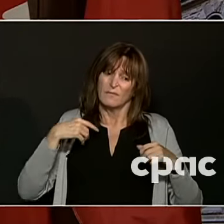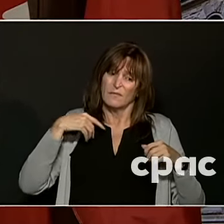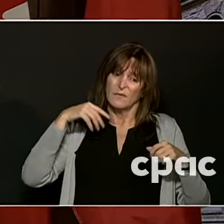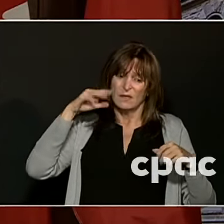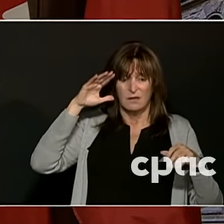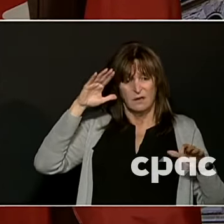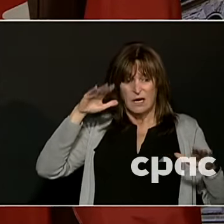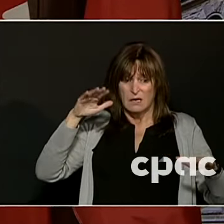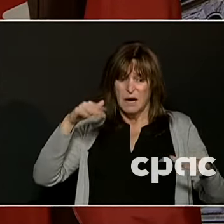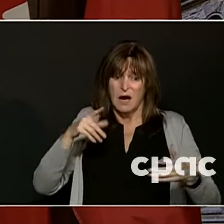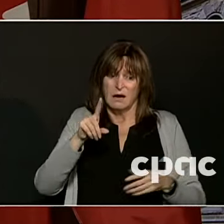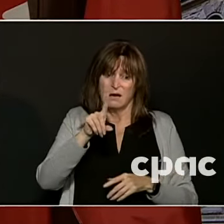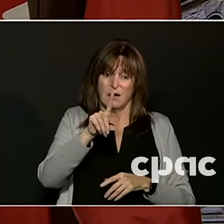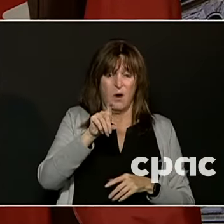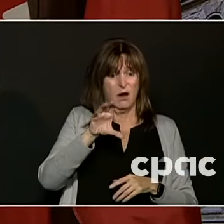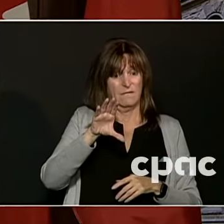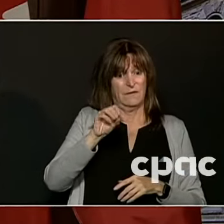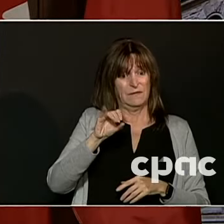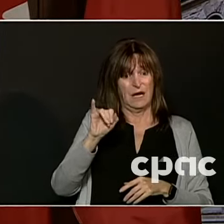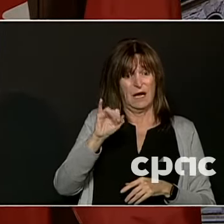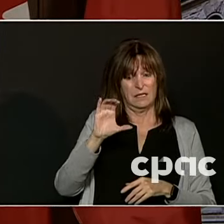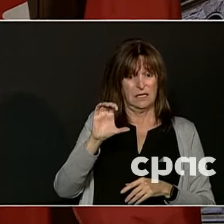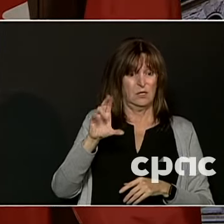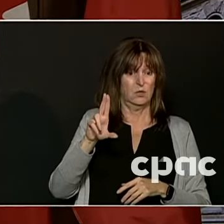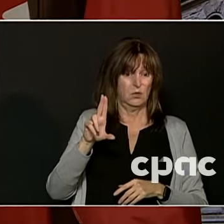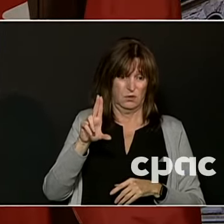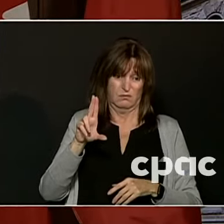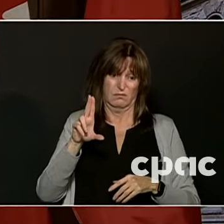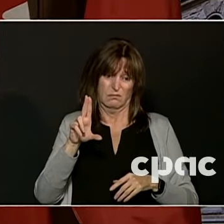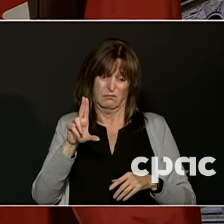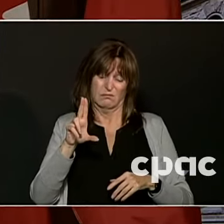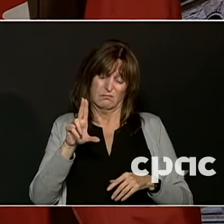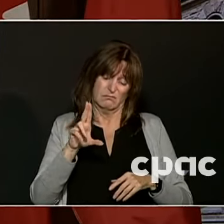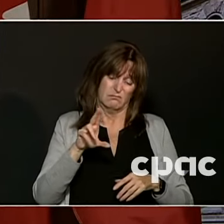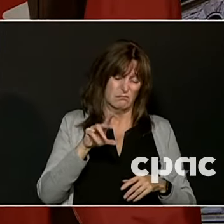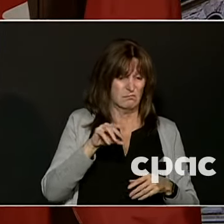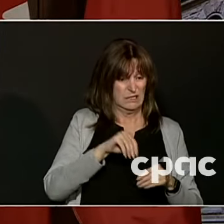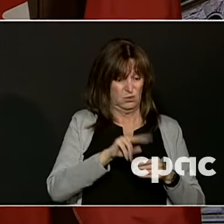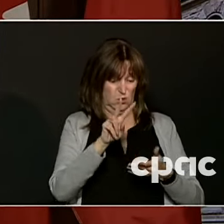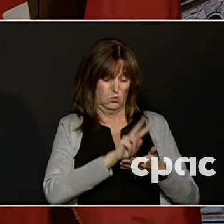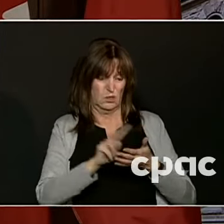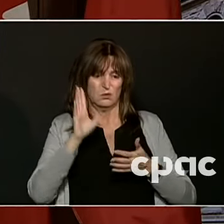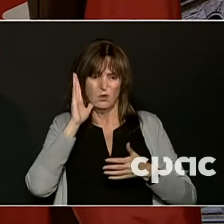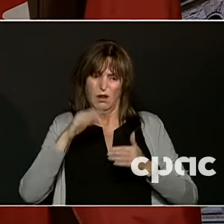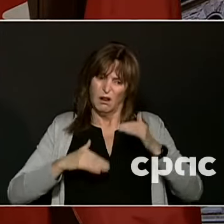scenario within 2 weeks, and it will exceed 400 beds under the